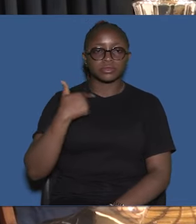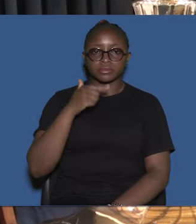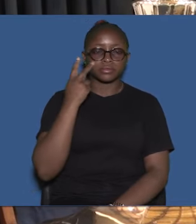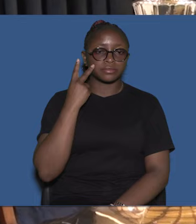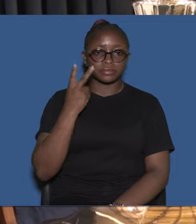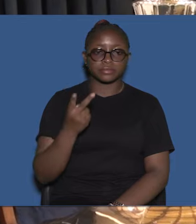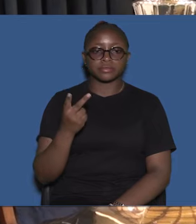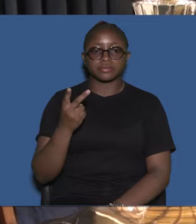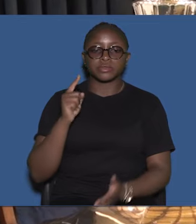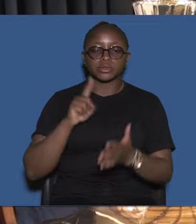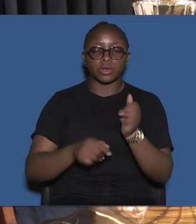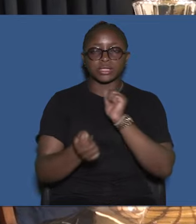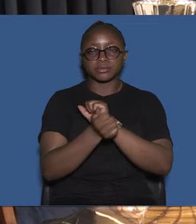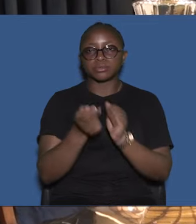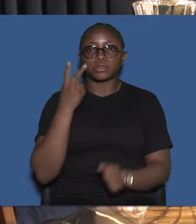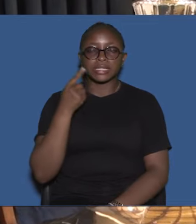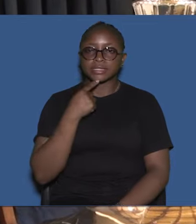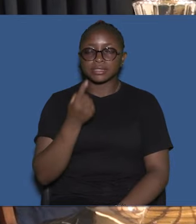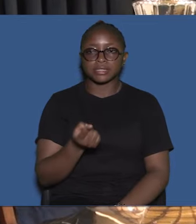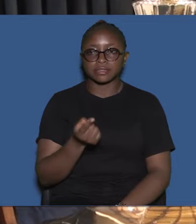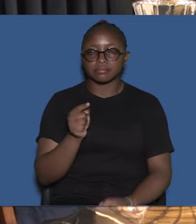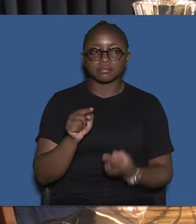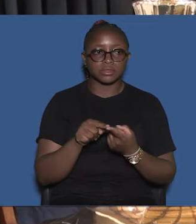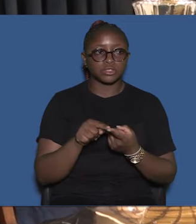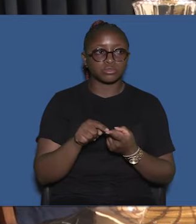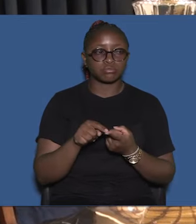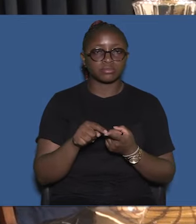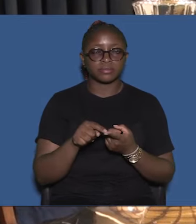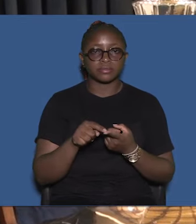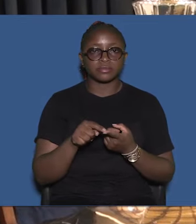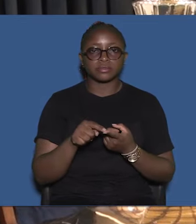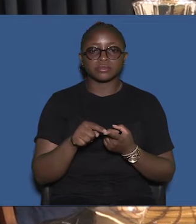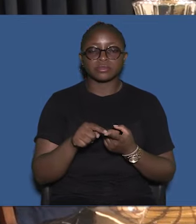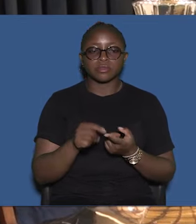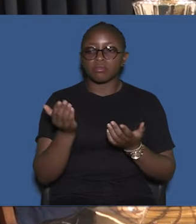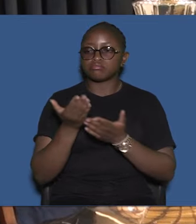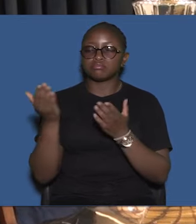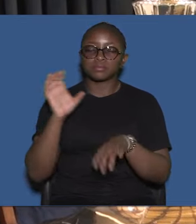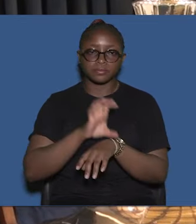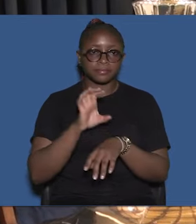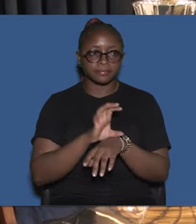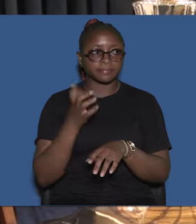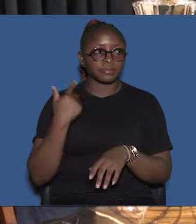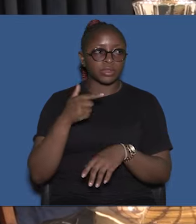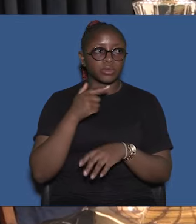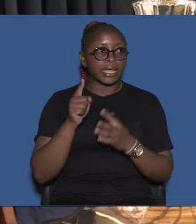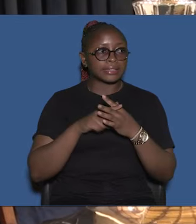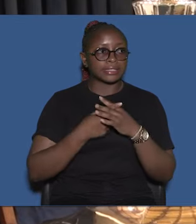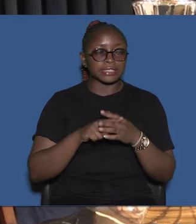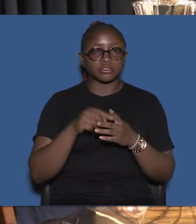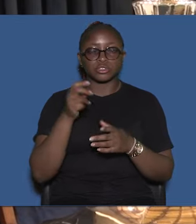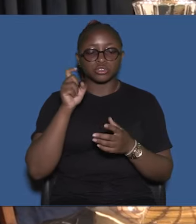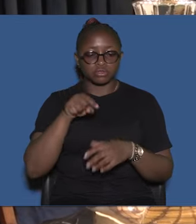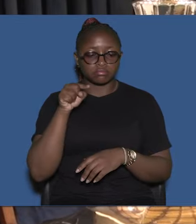is saying to one of those churches. We will actually, from today all through to Saturday, we will look